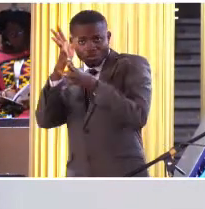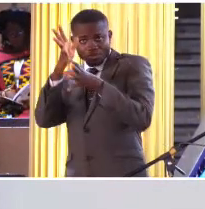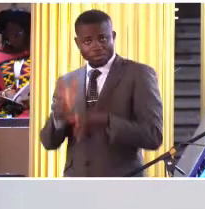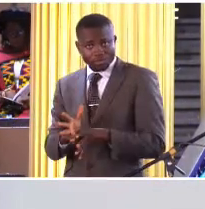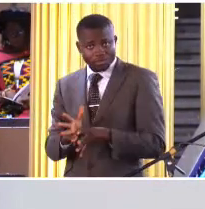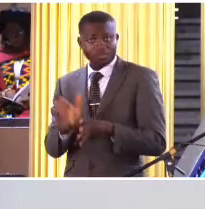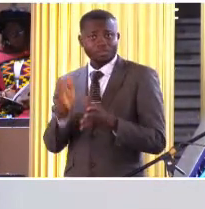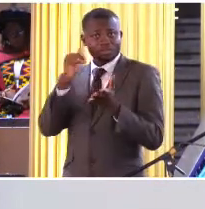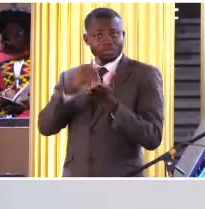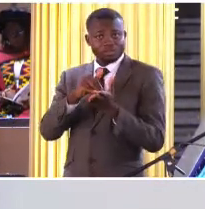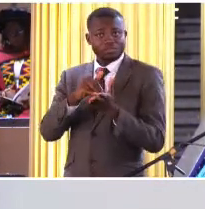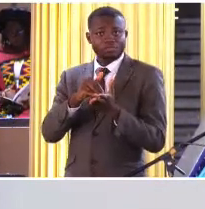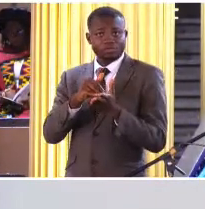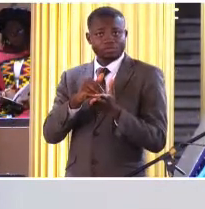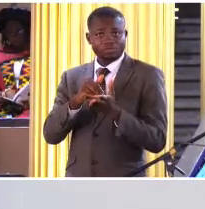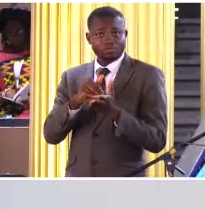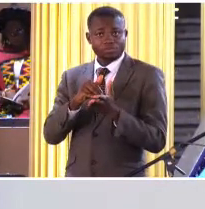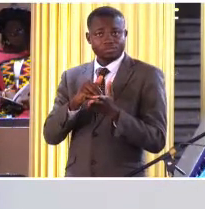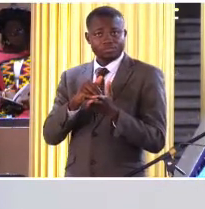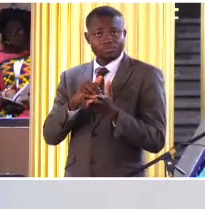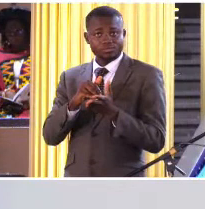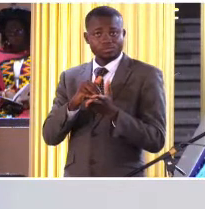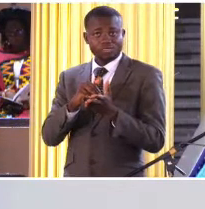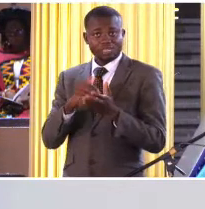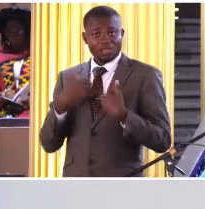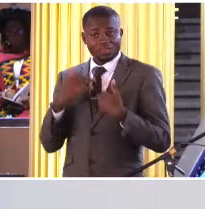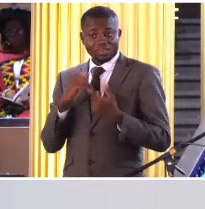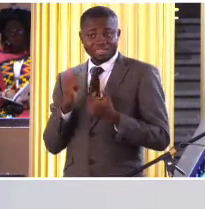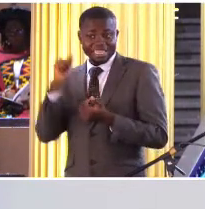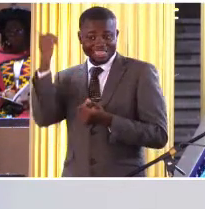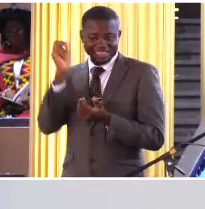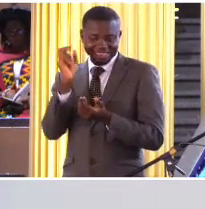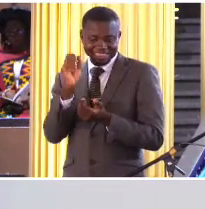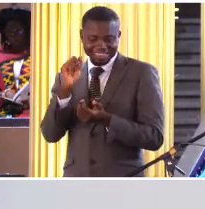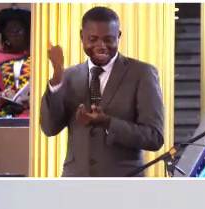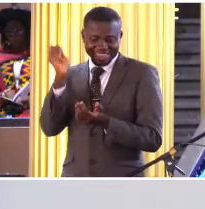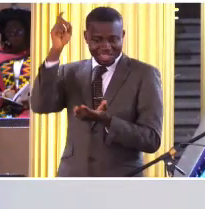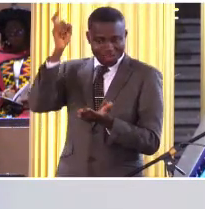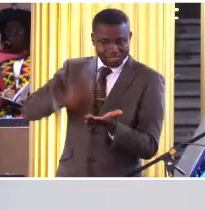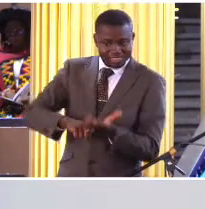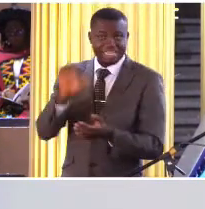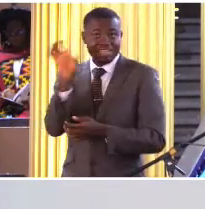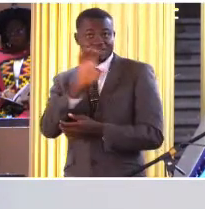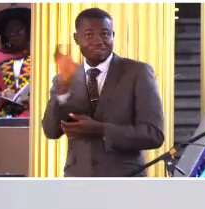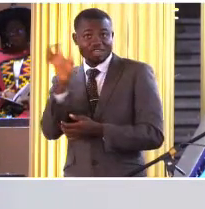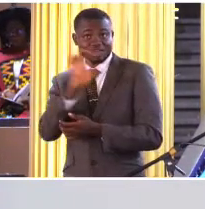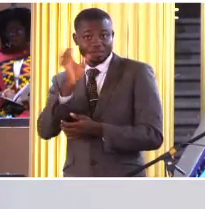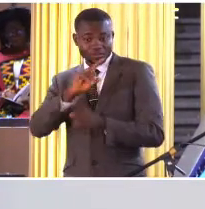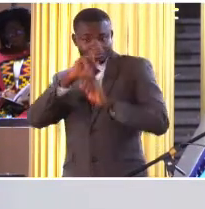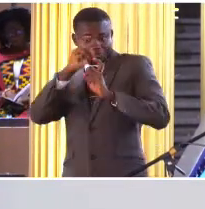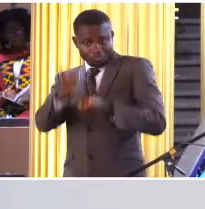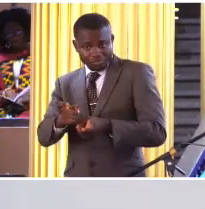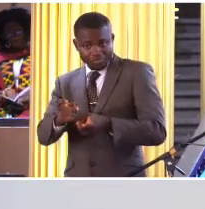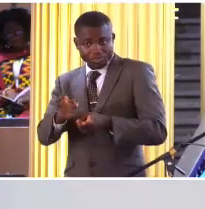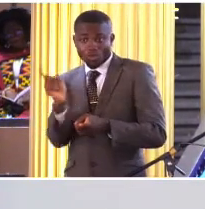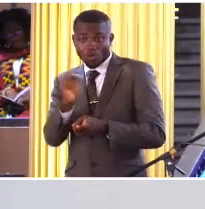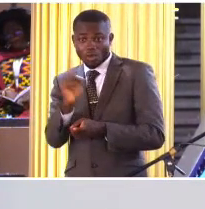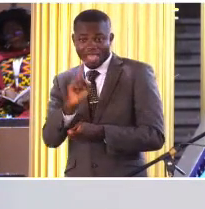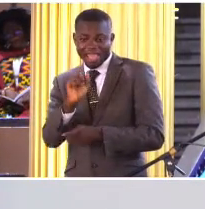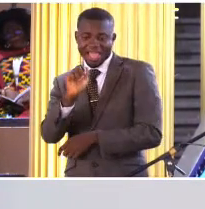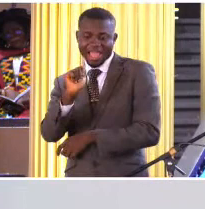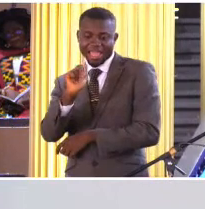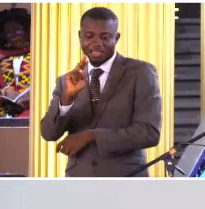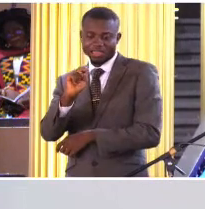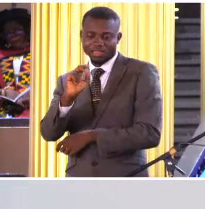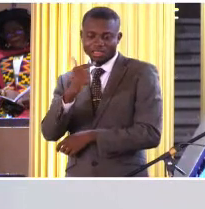survey, which secured a 10,500 USD seed grant from Anglo Gold